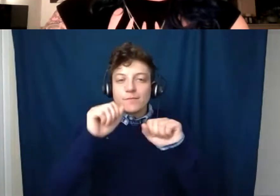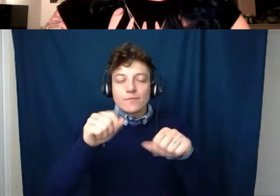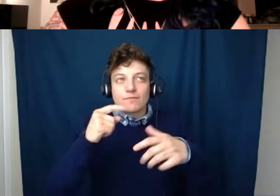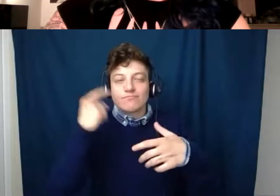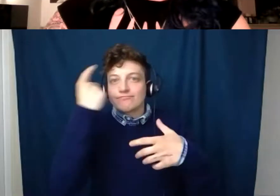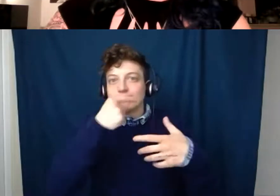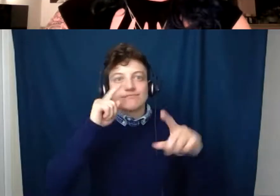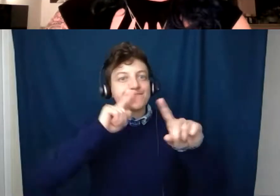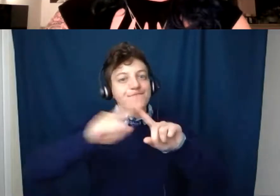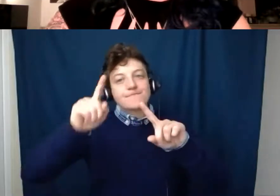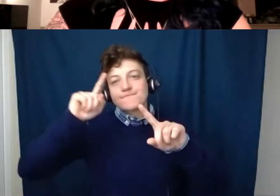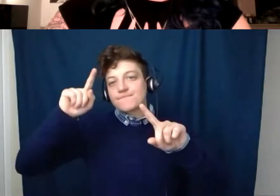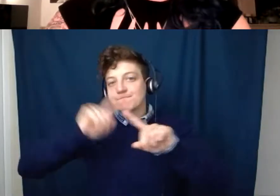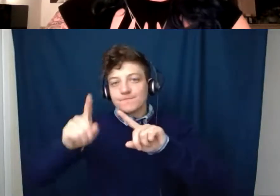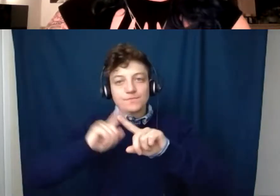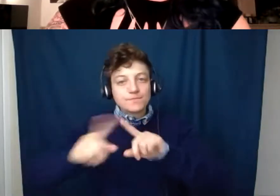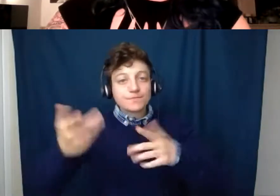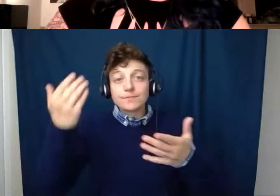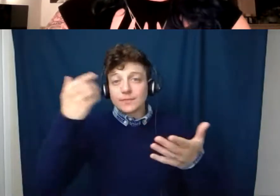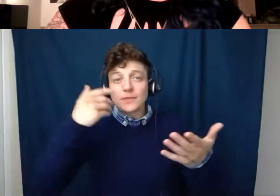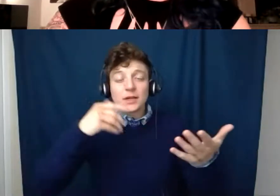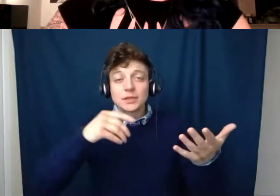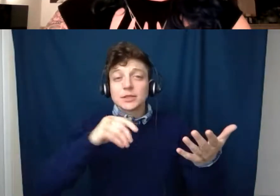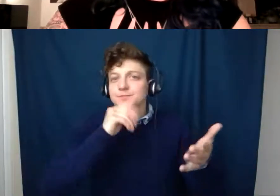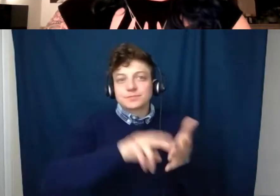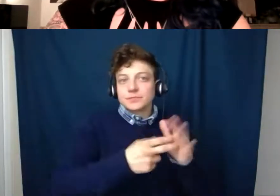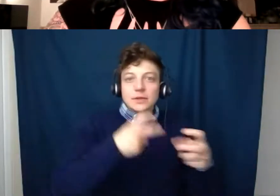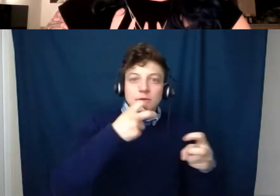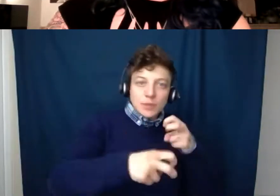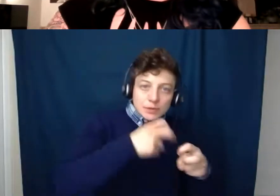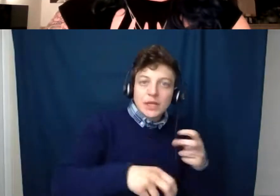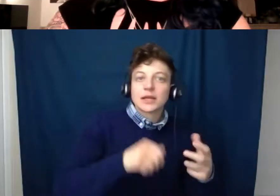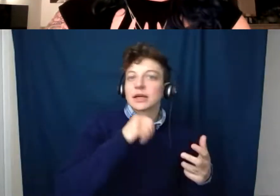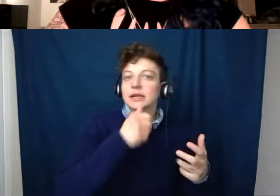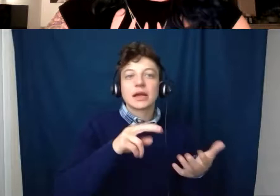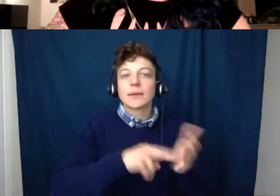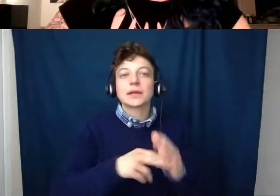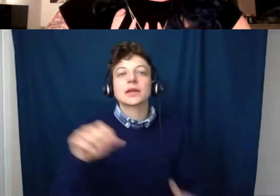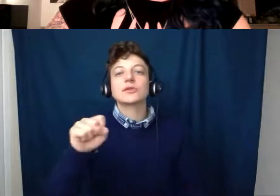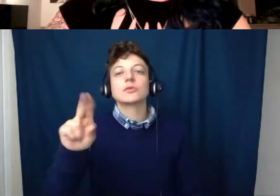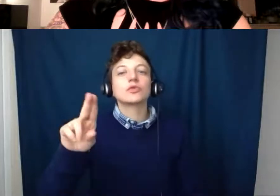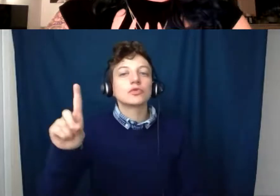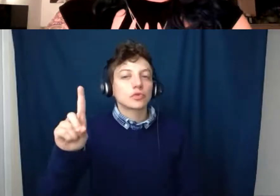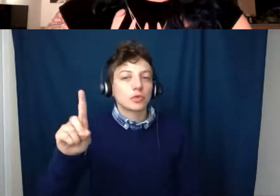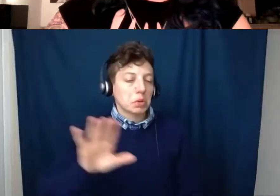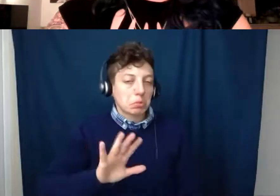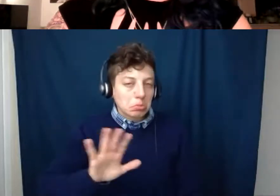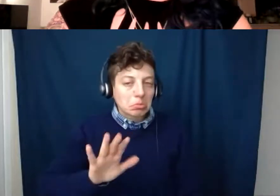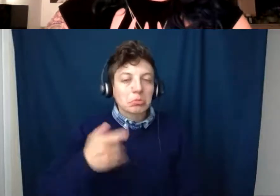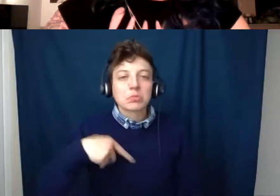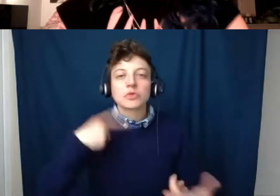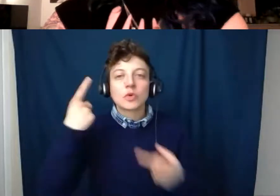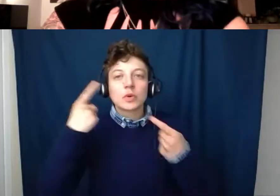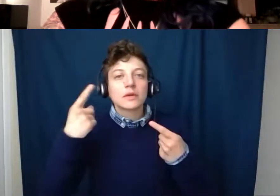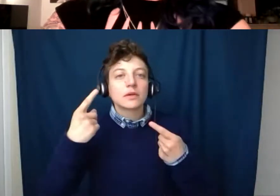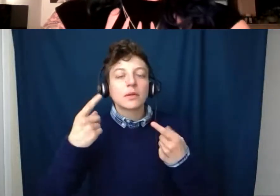drug use is not synonymous with like problematic drug use or a substance use disorder. And so I think, we think about use